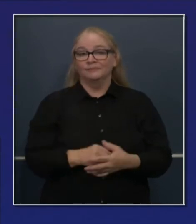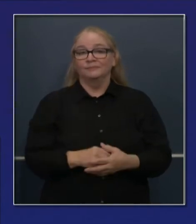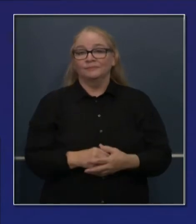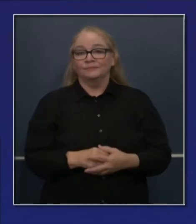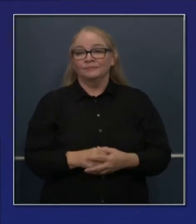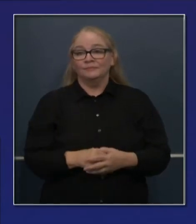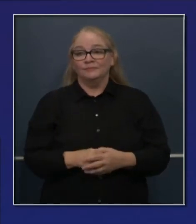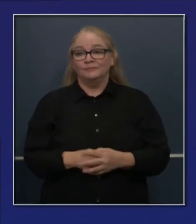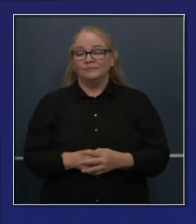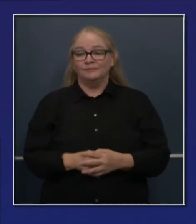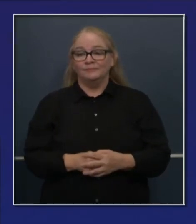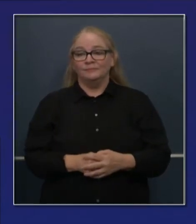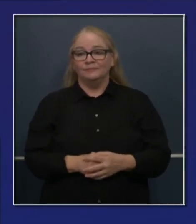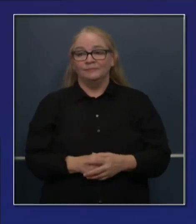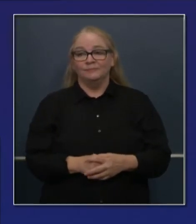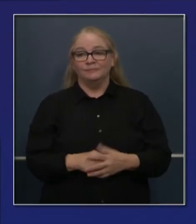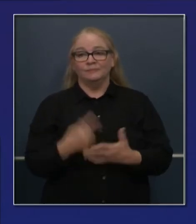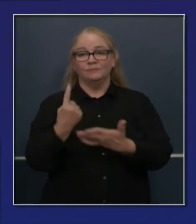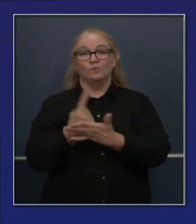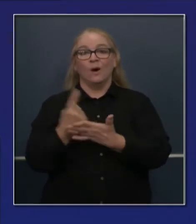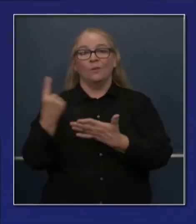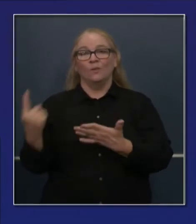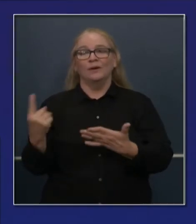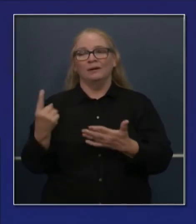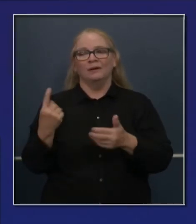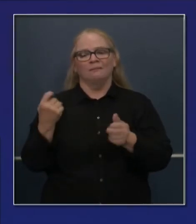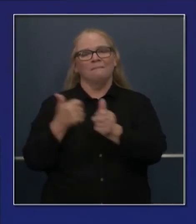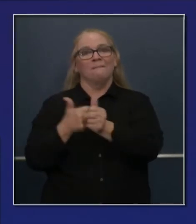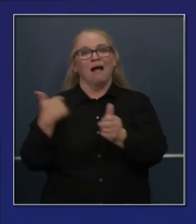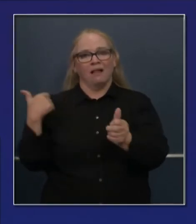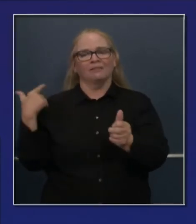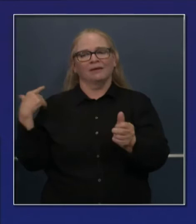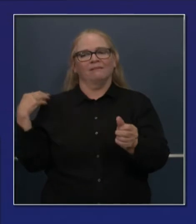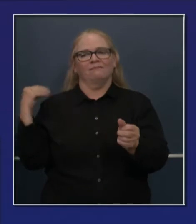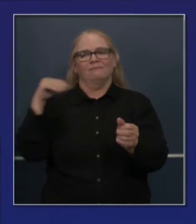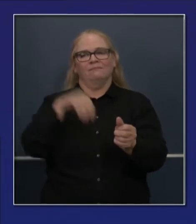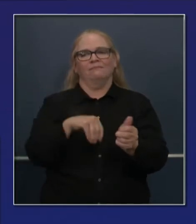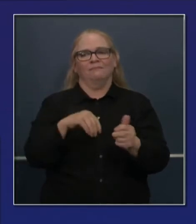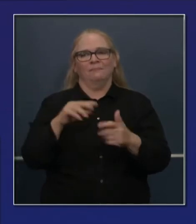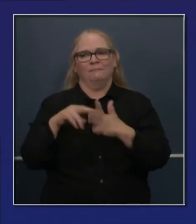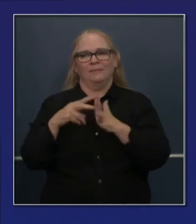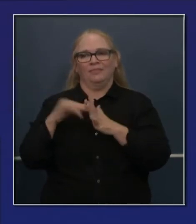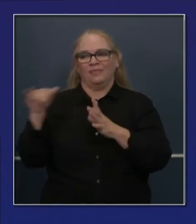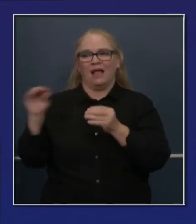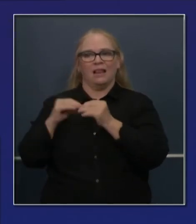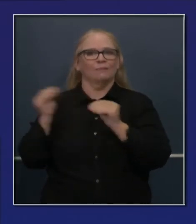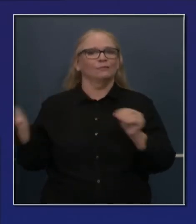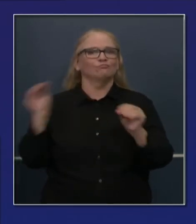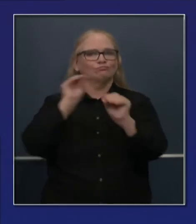backlog over a 7-day period. The numbers that we put out today are the latest numbers,